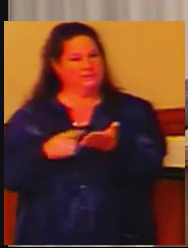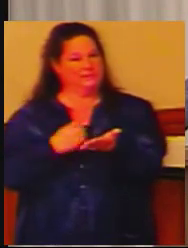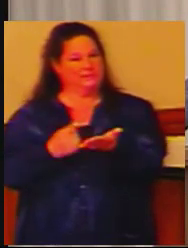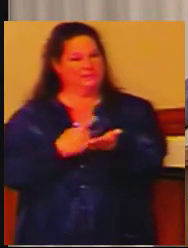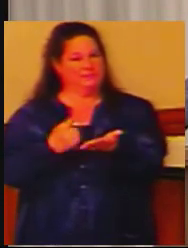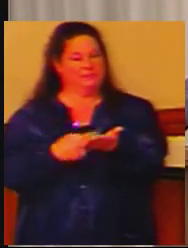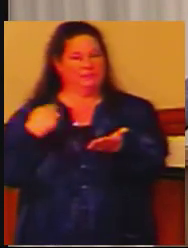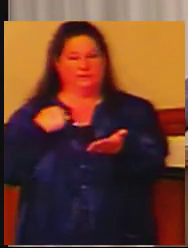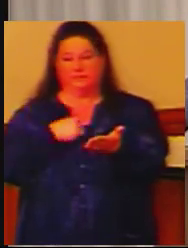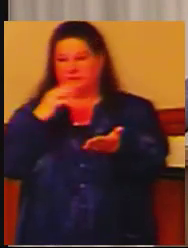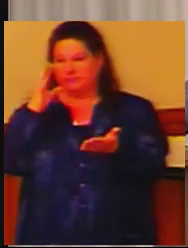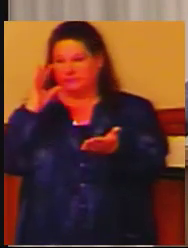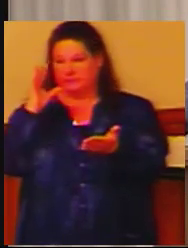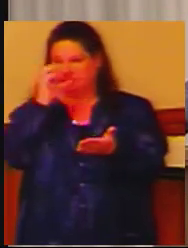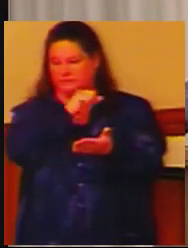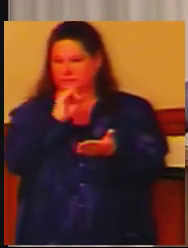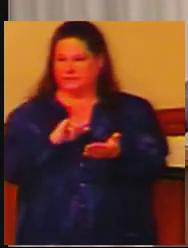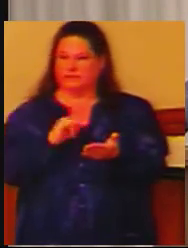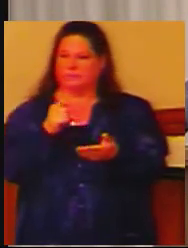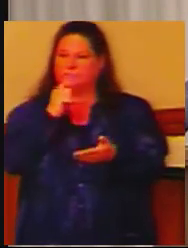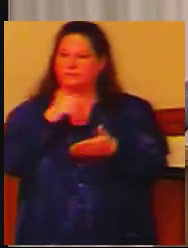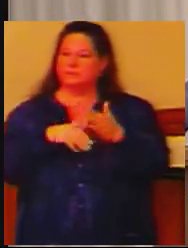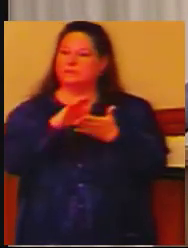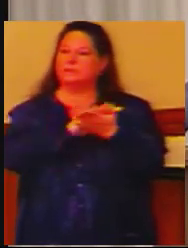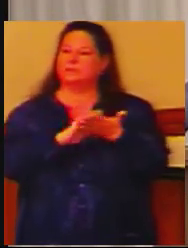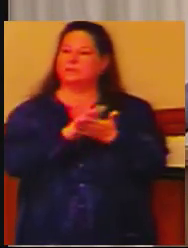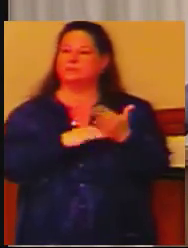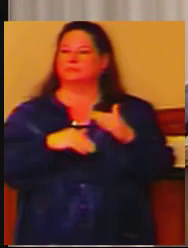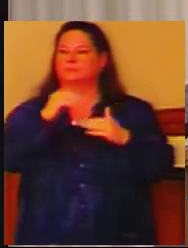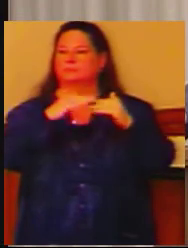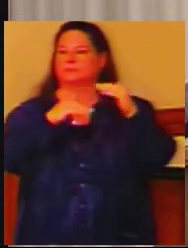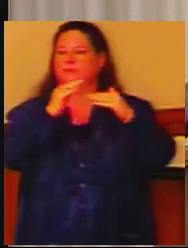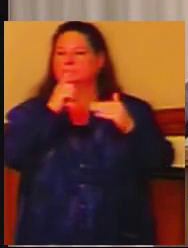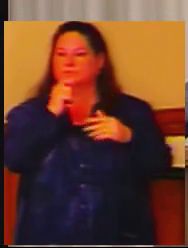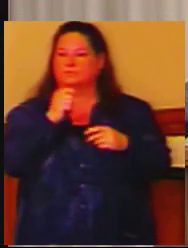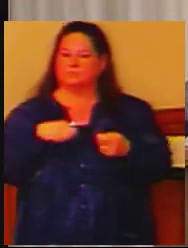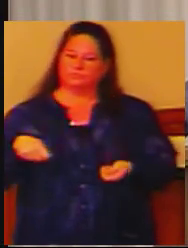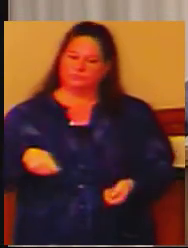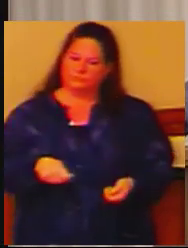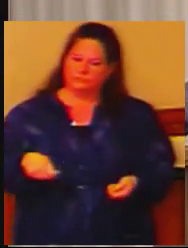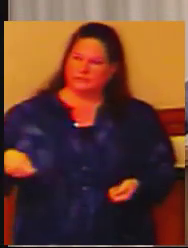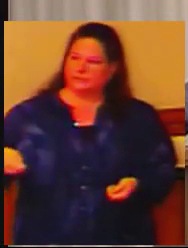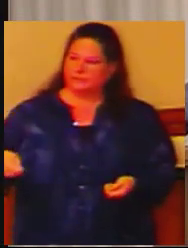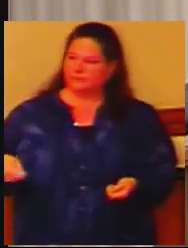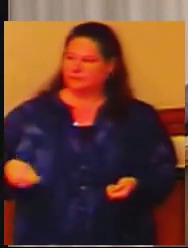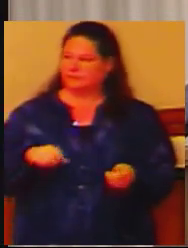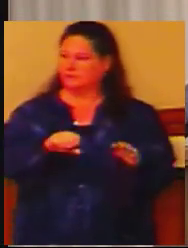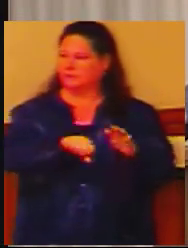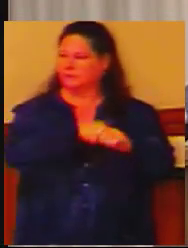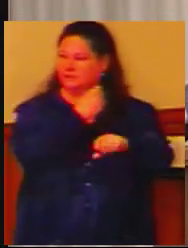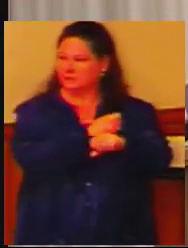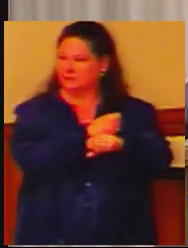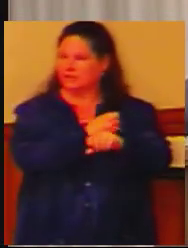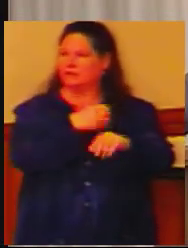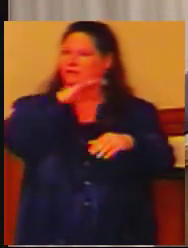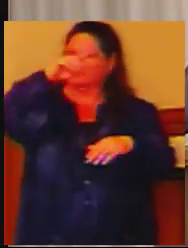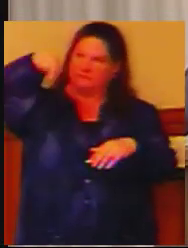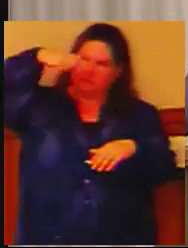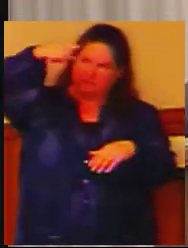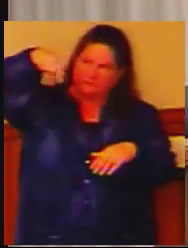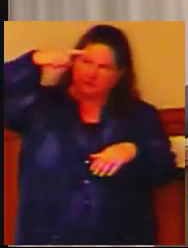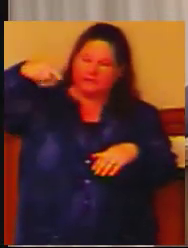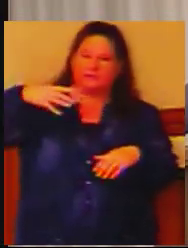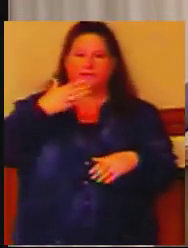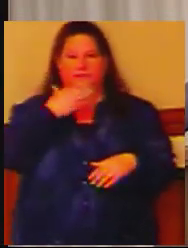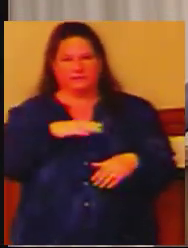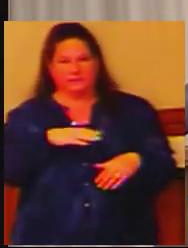lot. Who cleans the building? Who's the one in charge of, you know, vacuuming or unlocking or turning on the fans or turning on the heat or